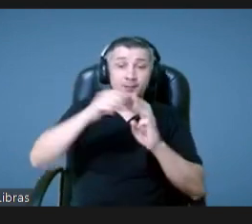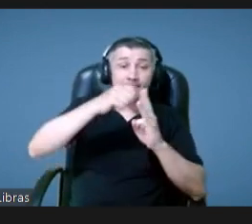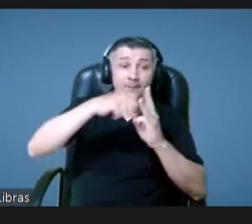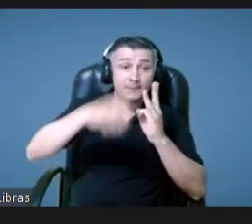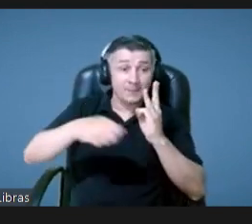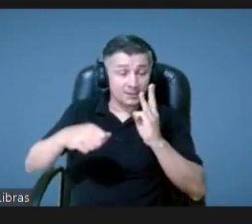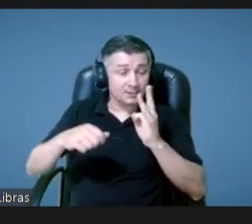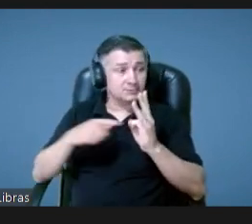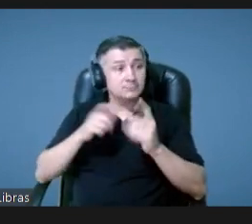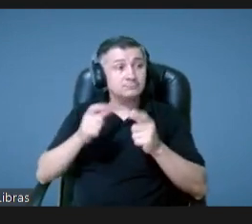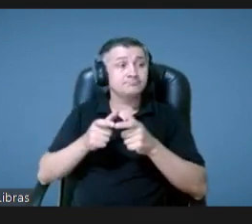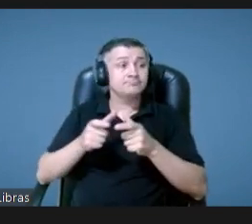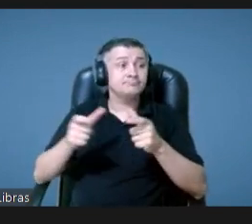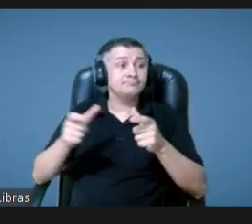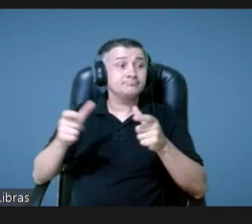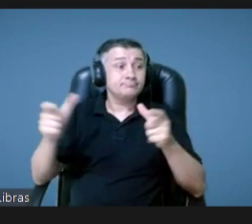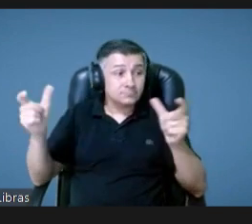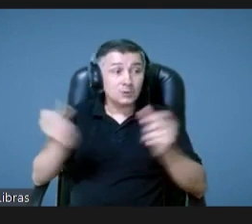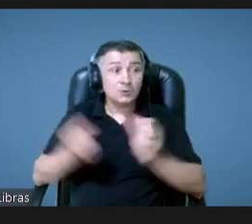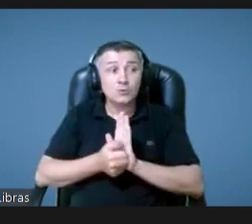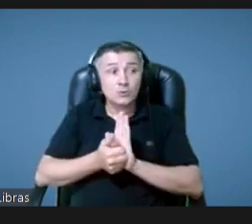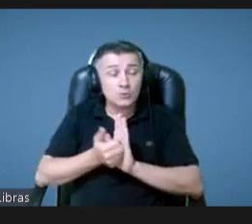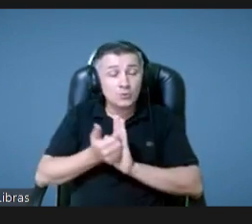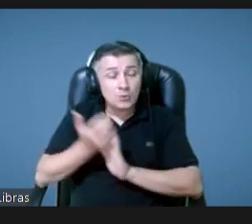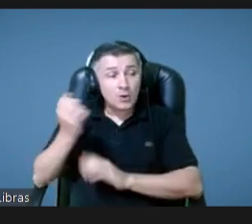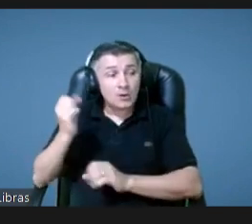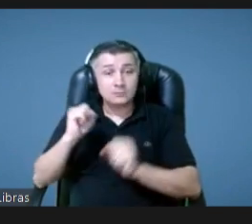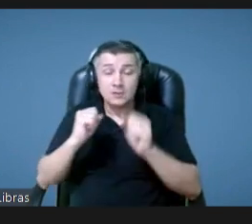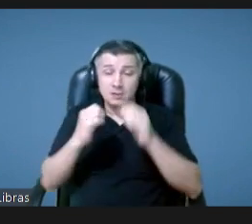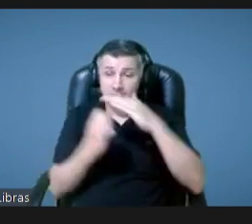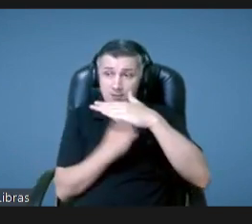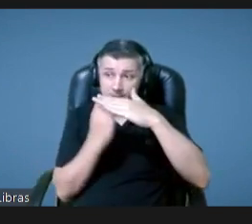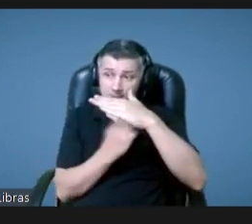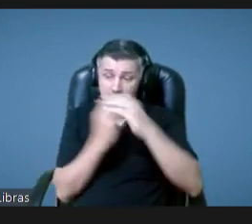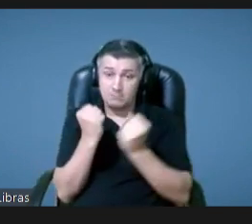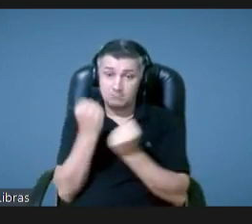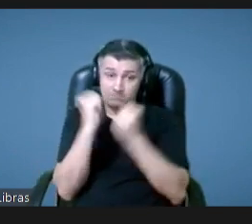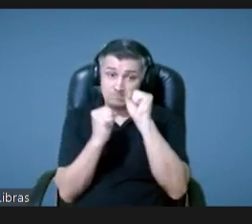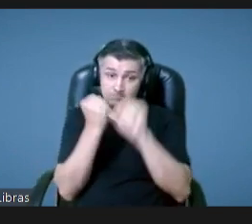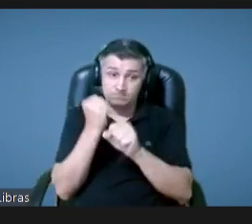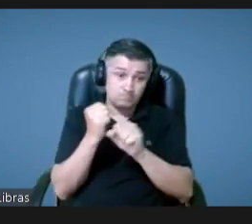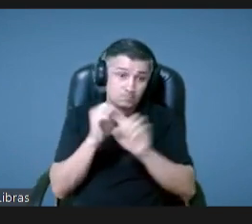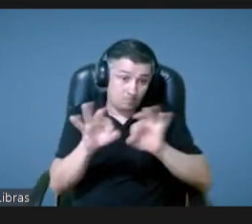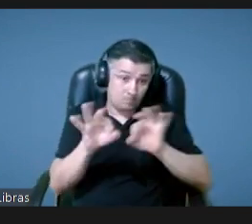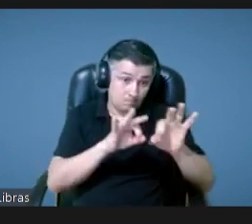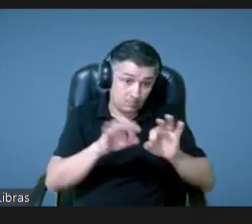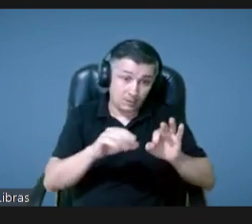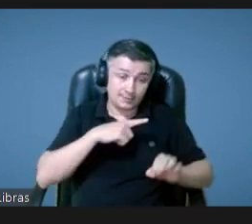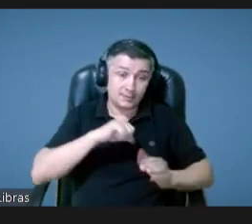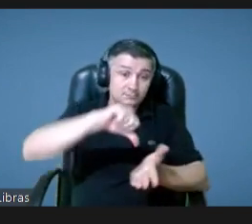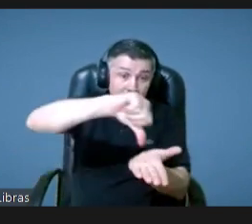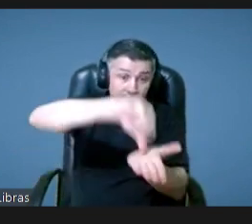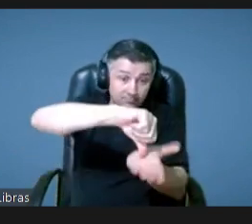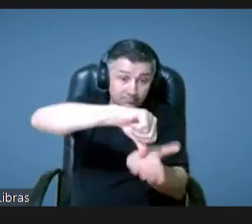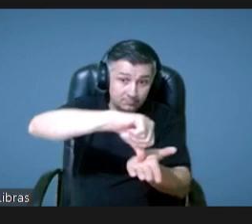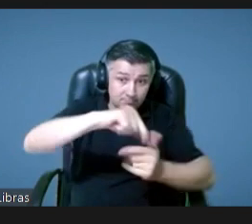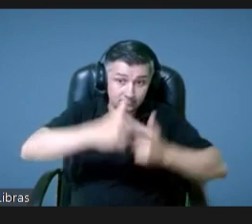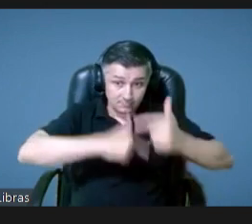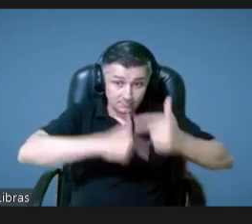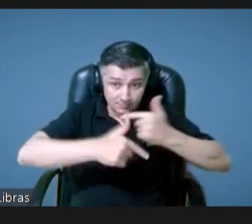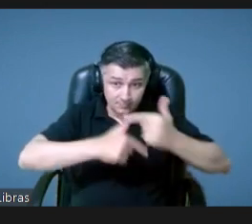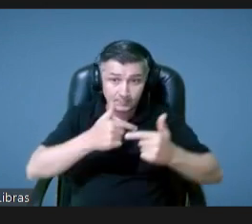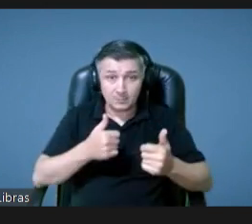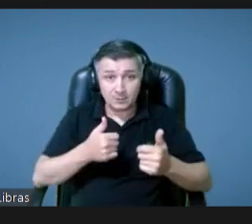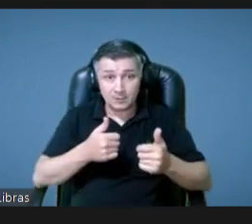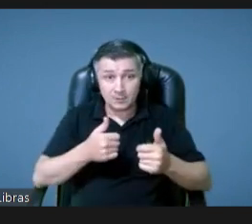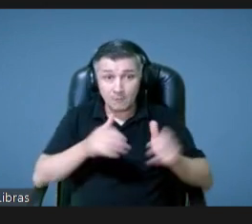planes use us, and also the number of manufacturers who